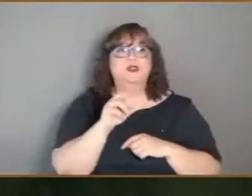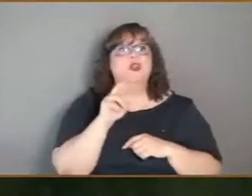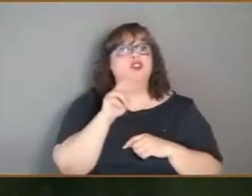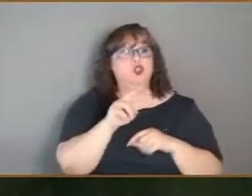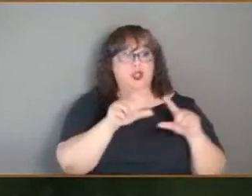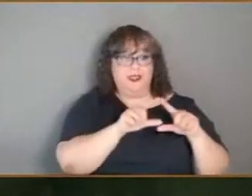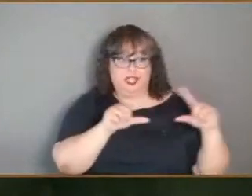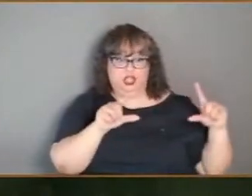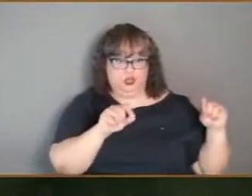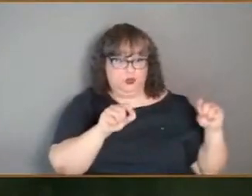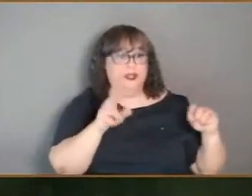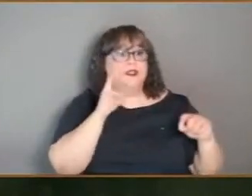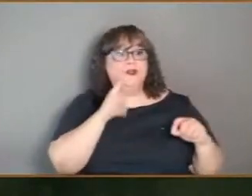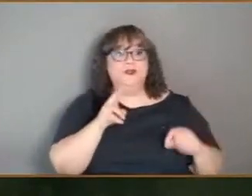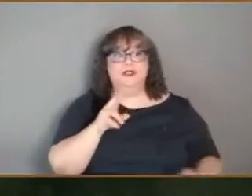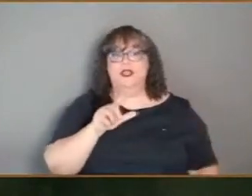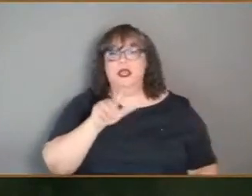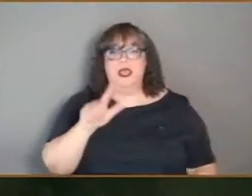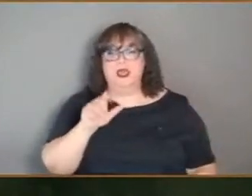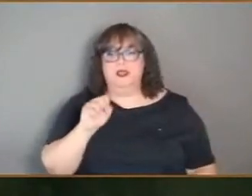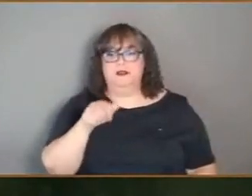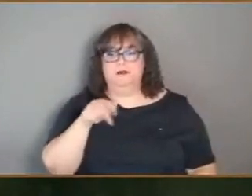look at what's on the screen. It says